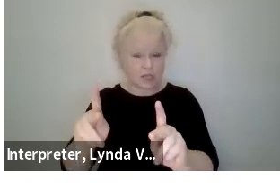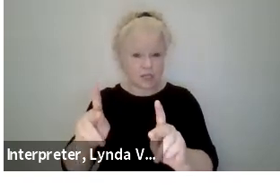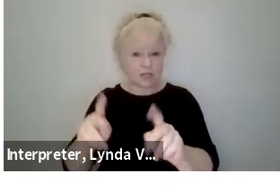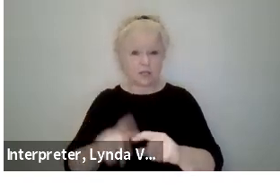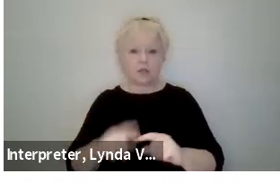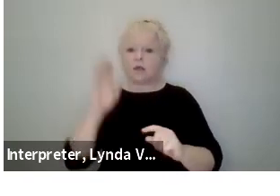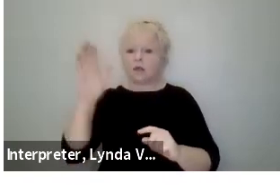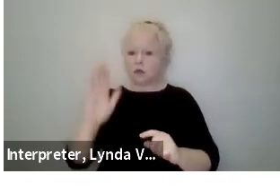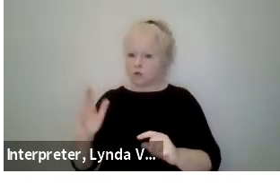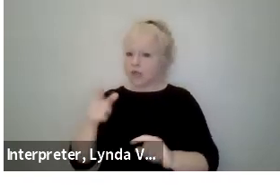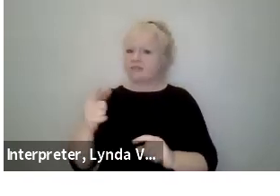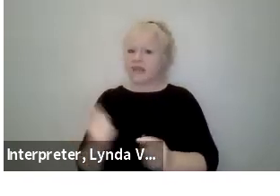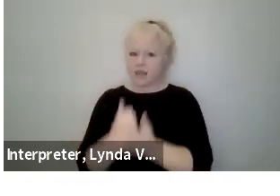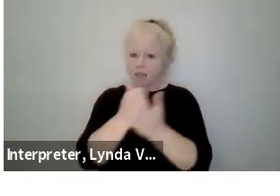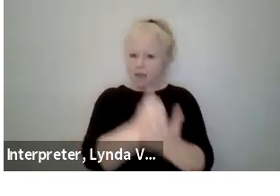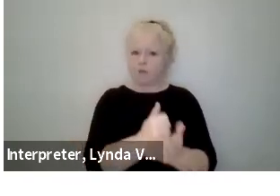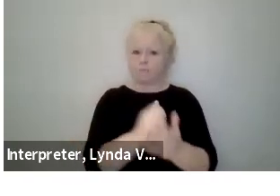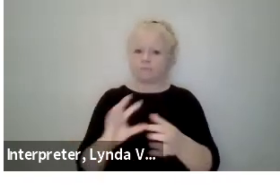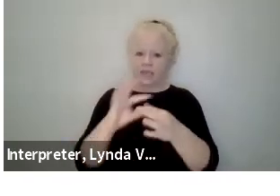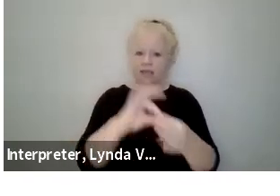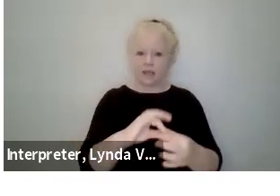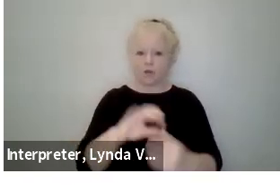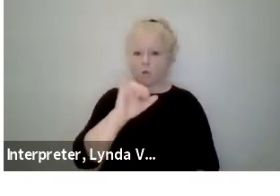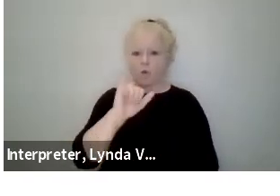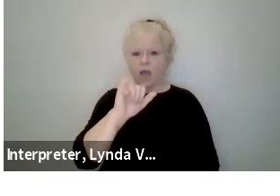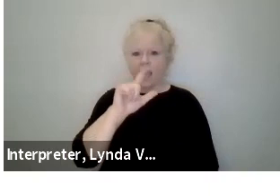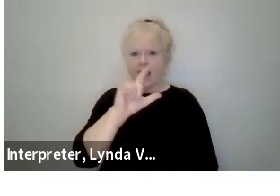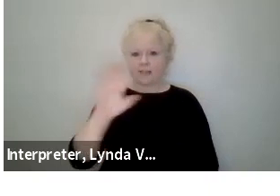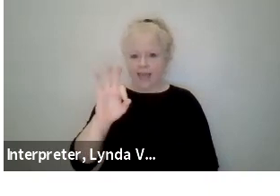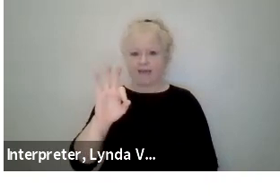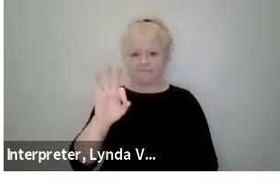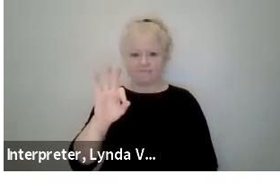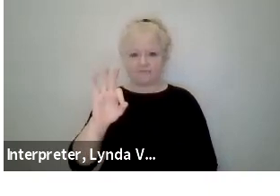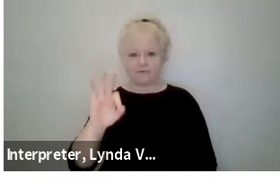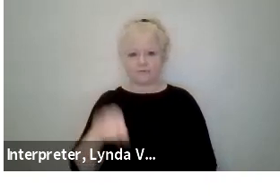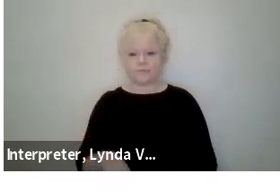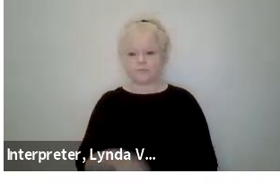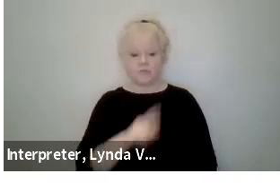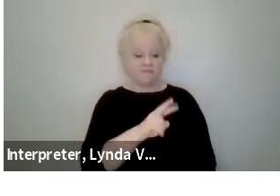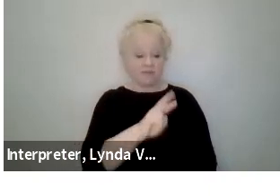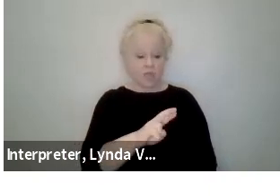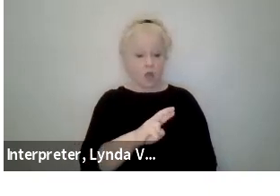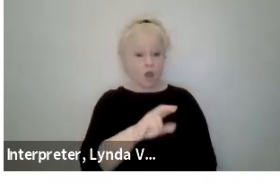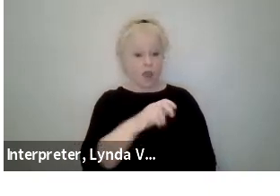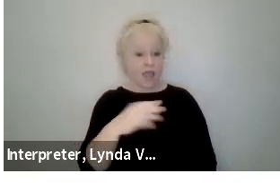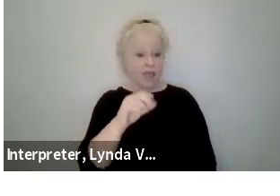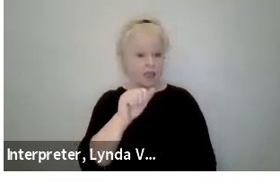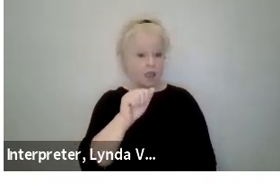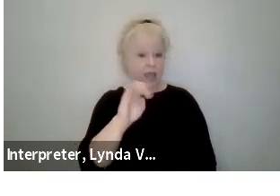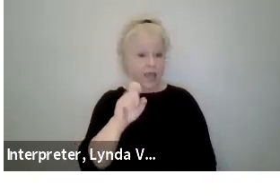to connect us with the participants at YLF, which VR and Able Trust are very supportive